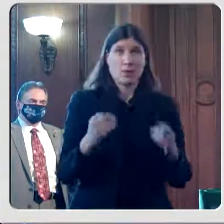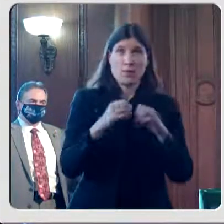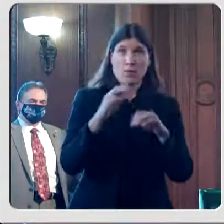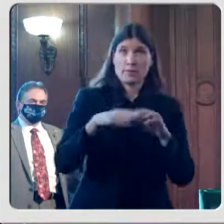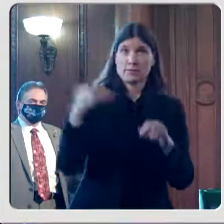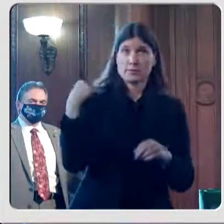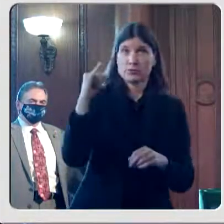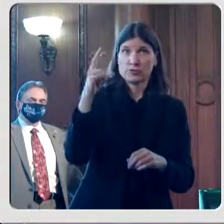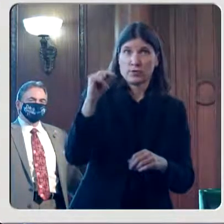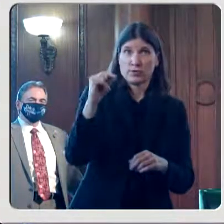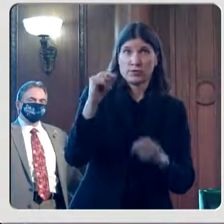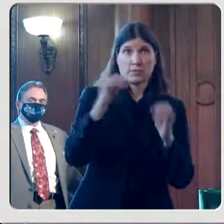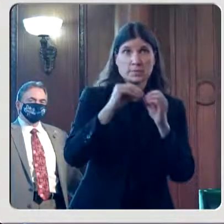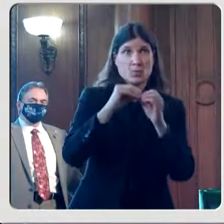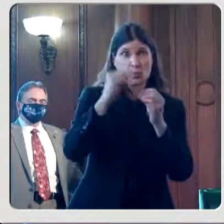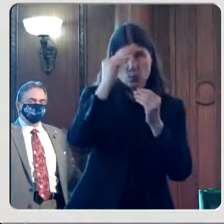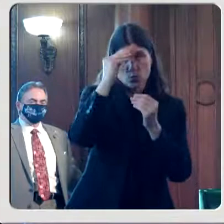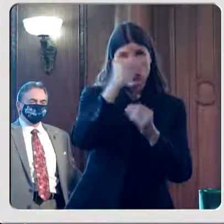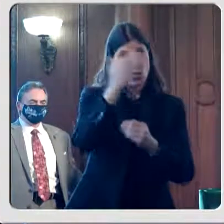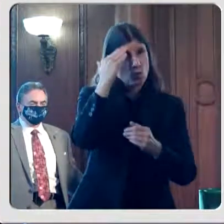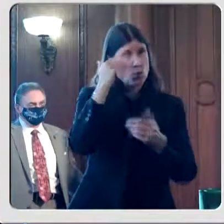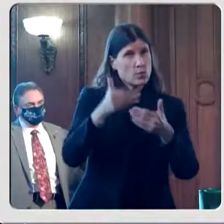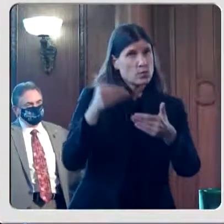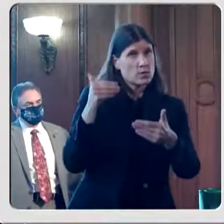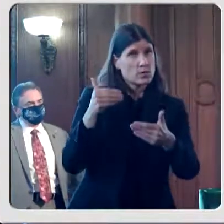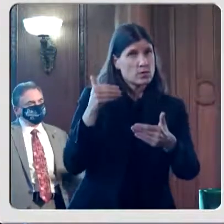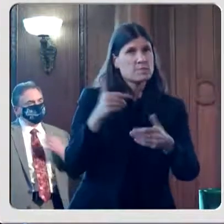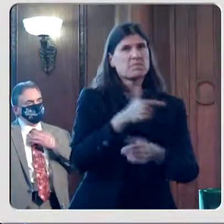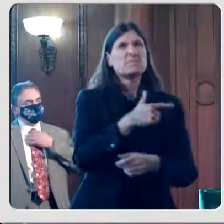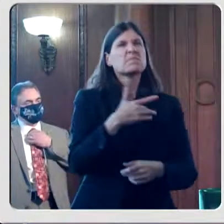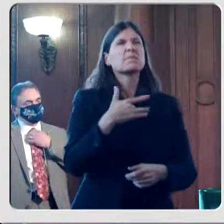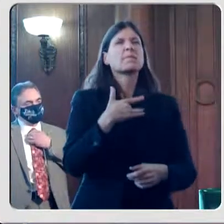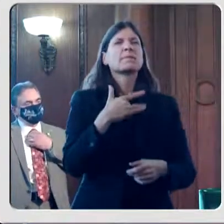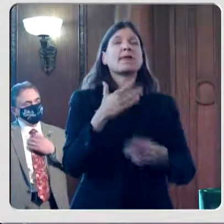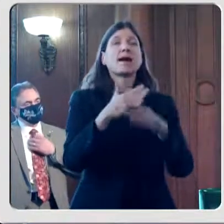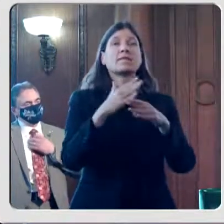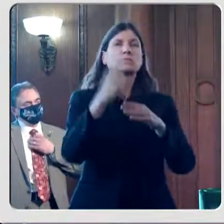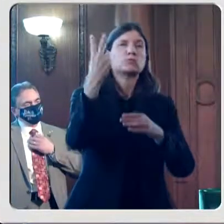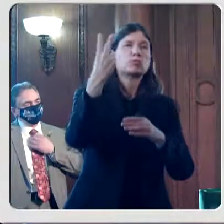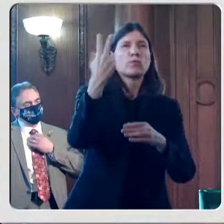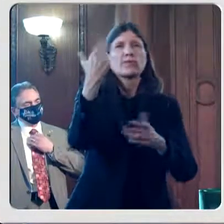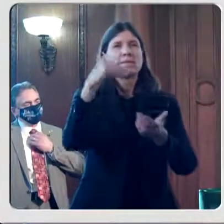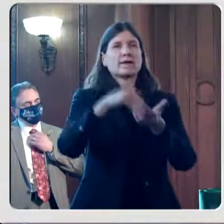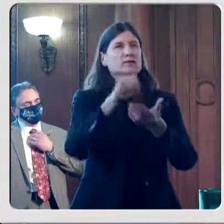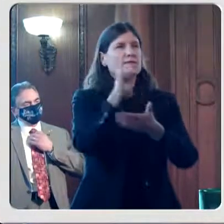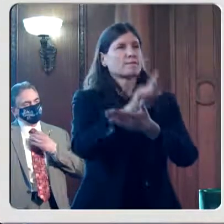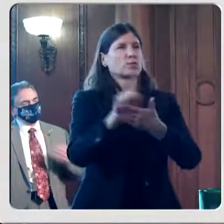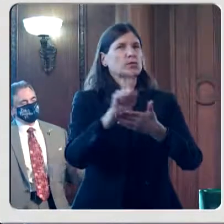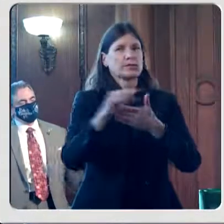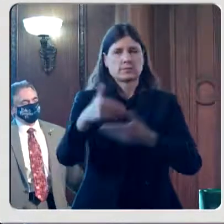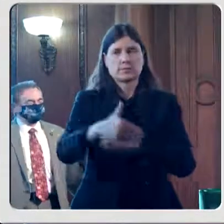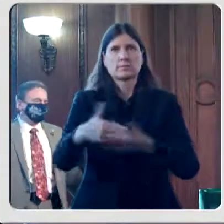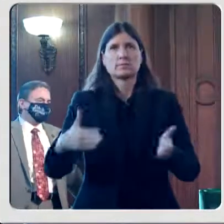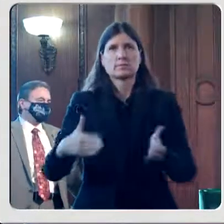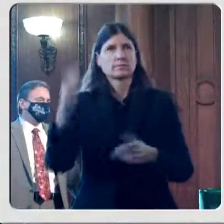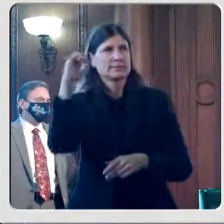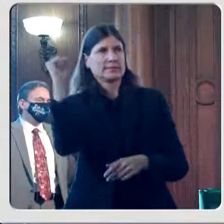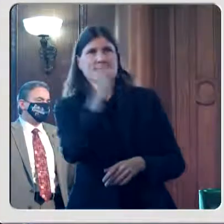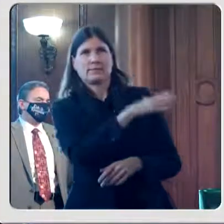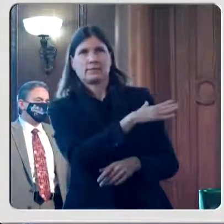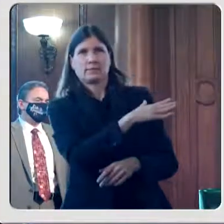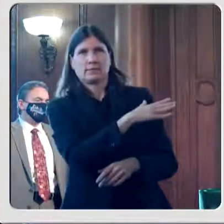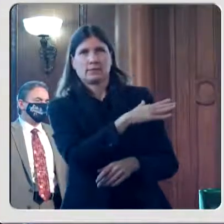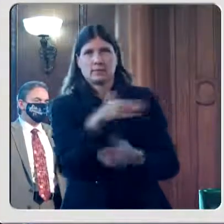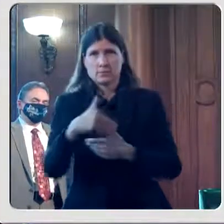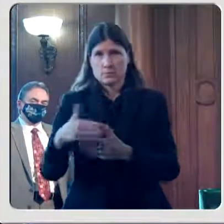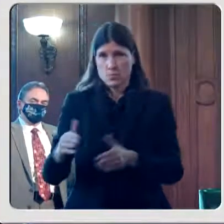3,000 doses a week. We are able to do 1,500 to 2,000 doses a day, so that would